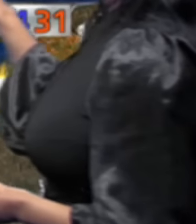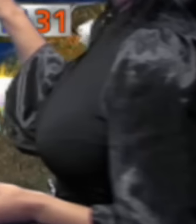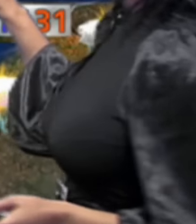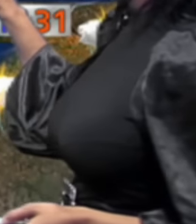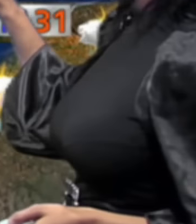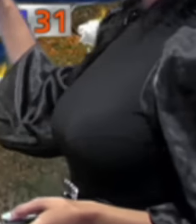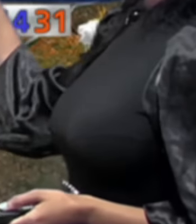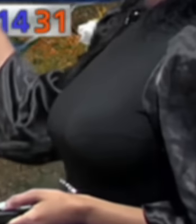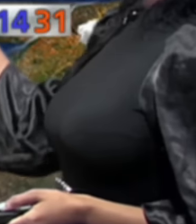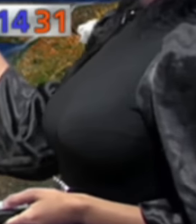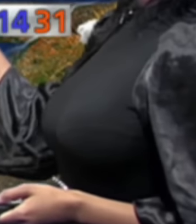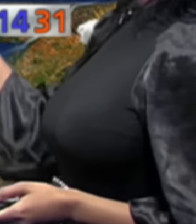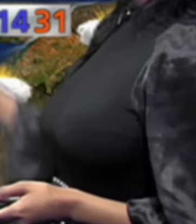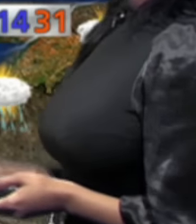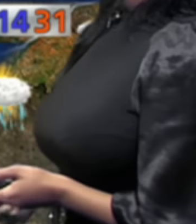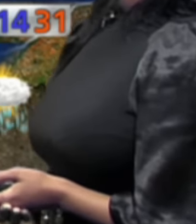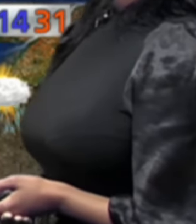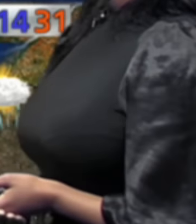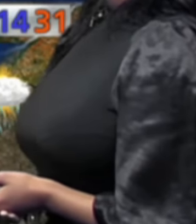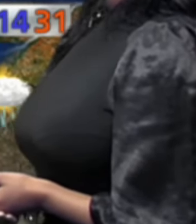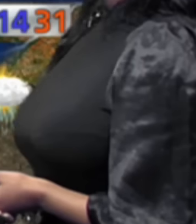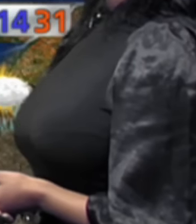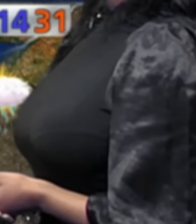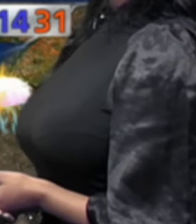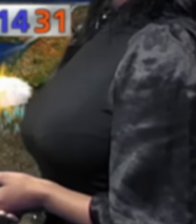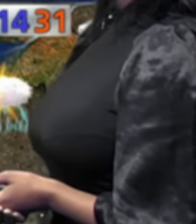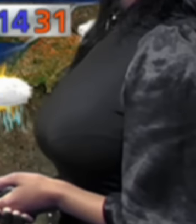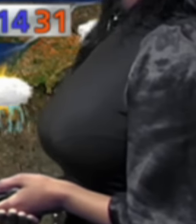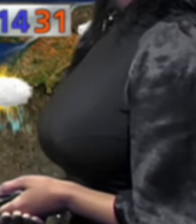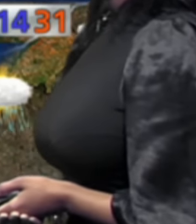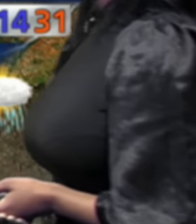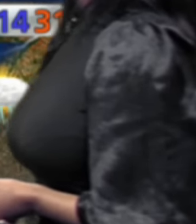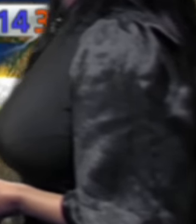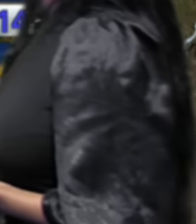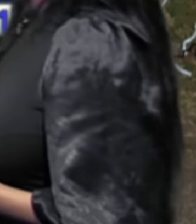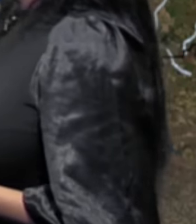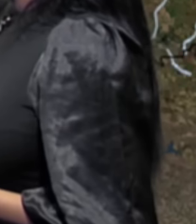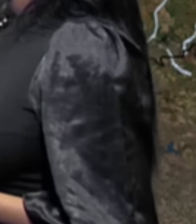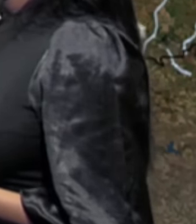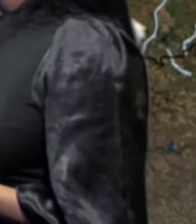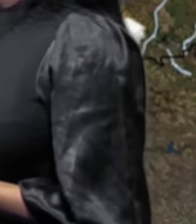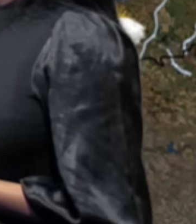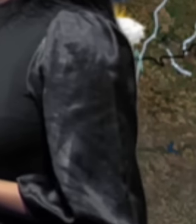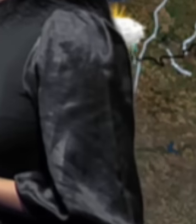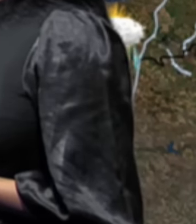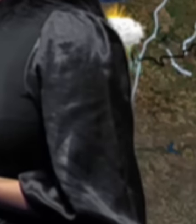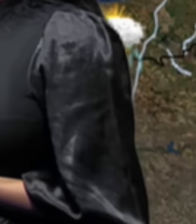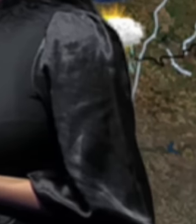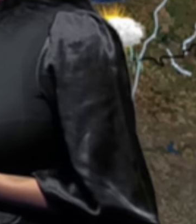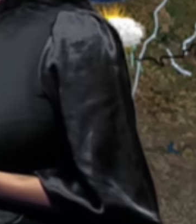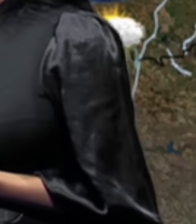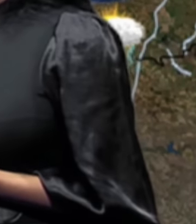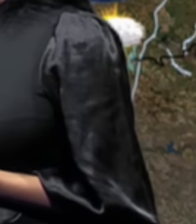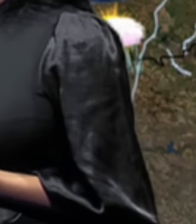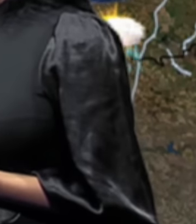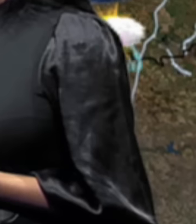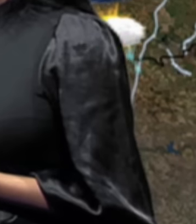le masarasarana a pula fa re lebelela Lichtenburg ka digata di le 20 go ya go di le 28 Otterdal ka digata di le 20 go ya go